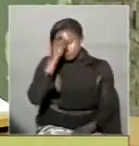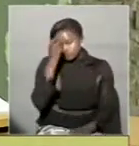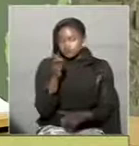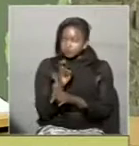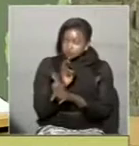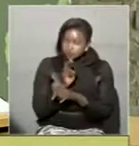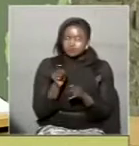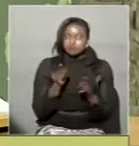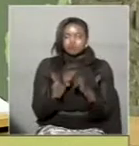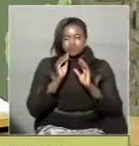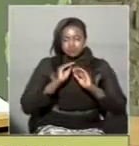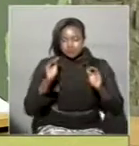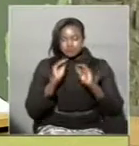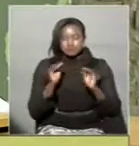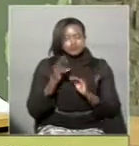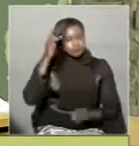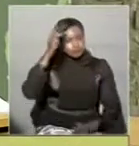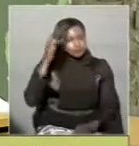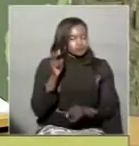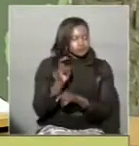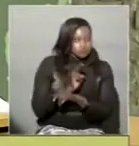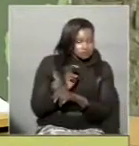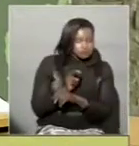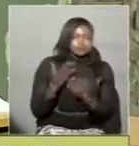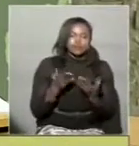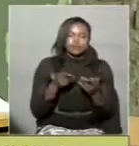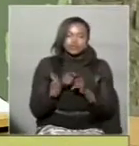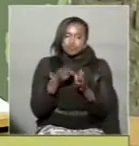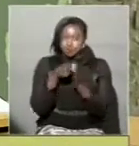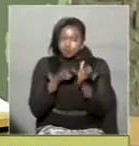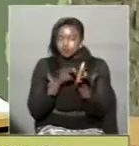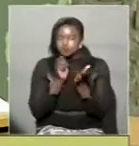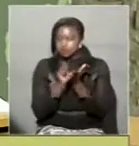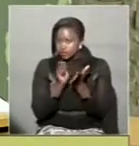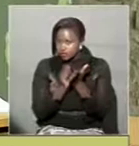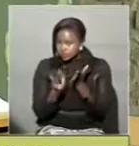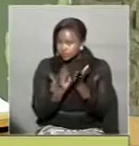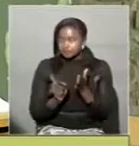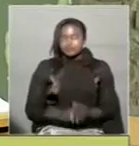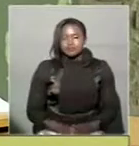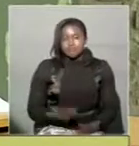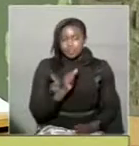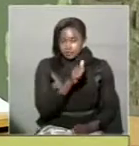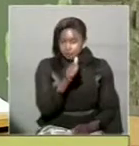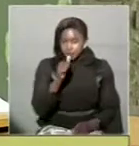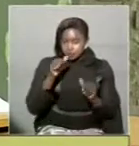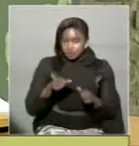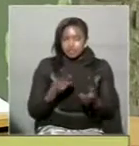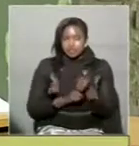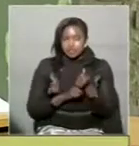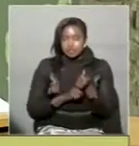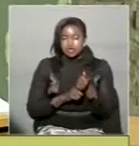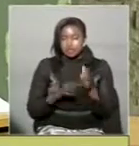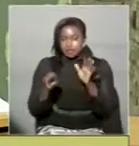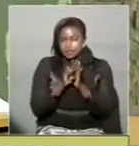them in inspection and supervision skills. We train them in report writing so that they can get evidence on every visit of